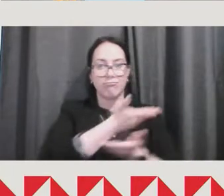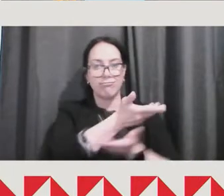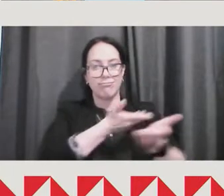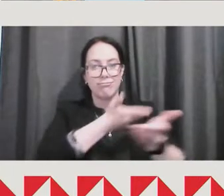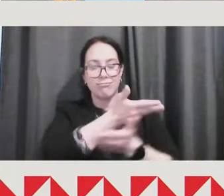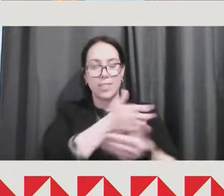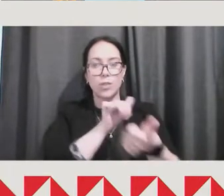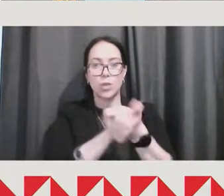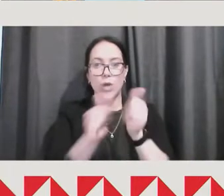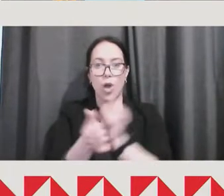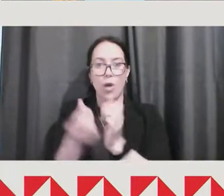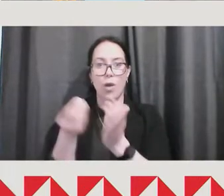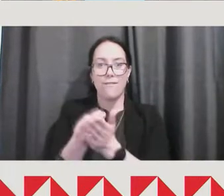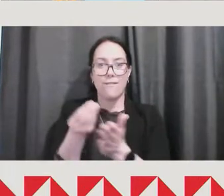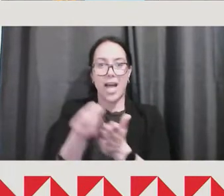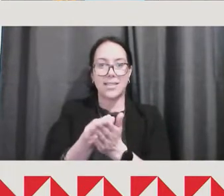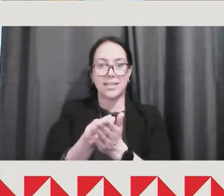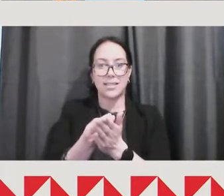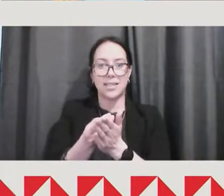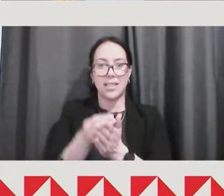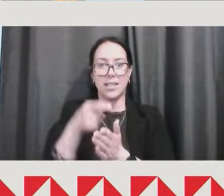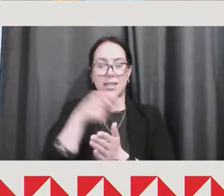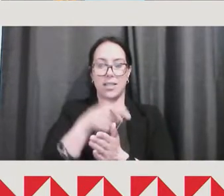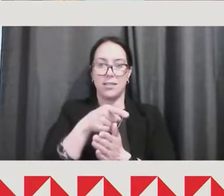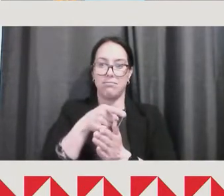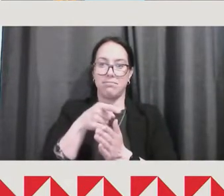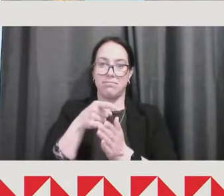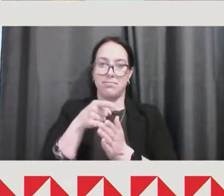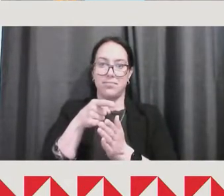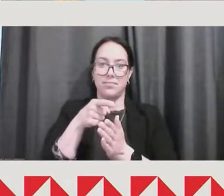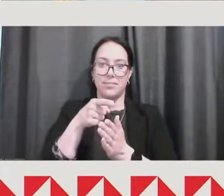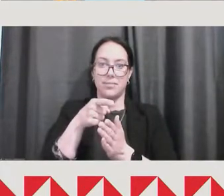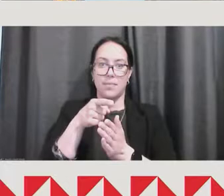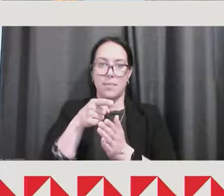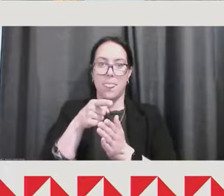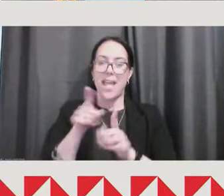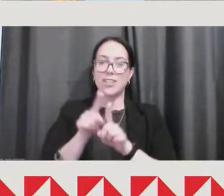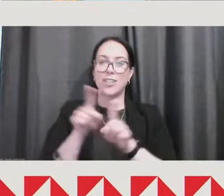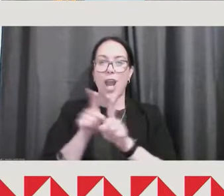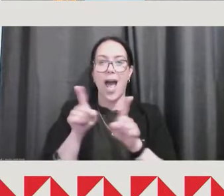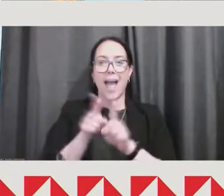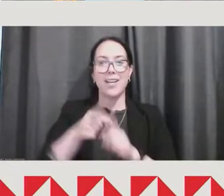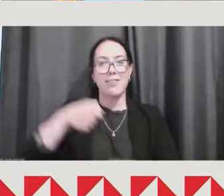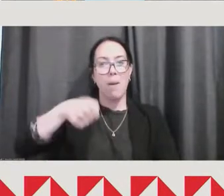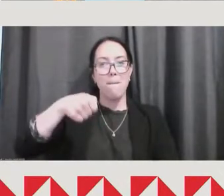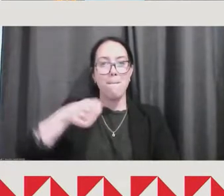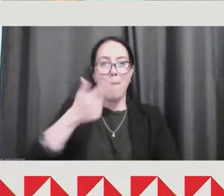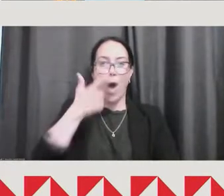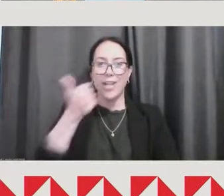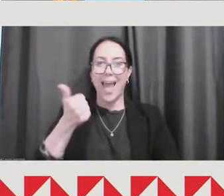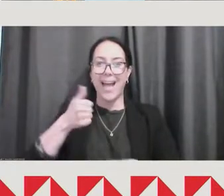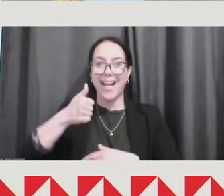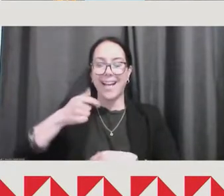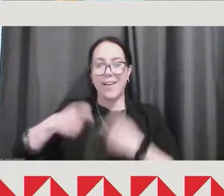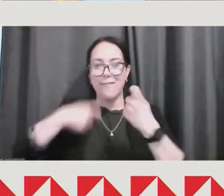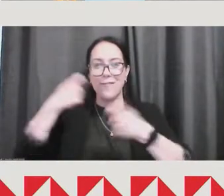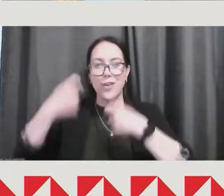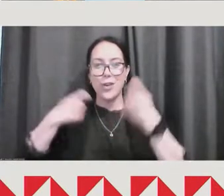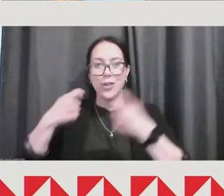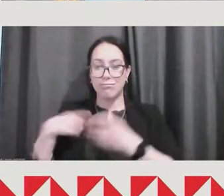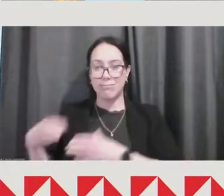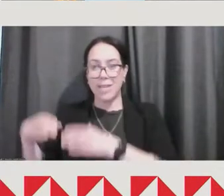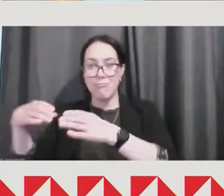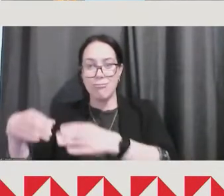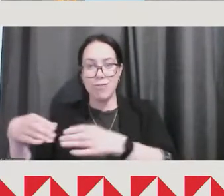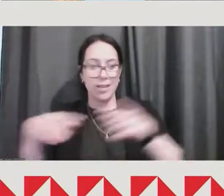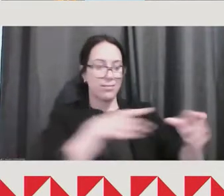Pacific so that is fantastic when you it's like going to a pot like you bring something your friend brings something and you guys have a fantastic meal but